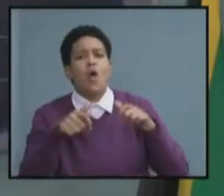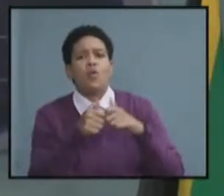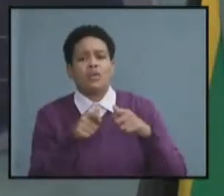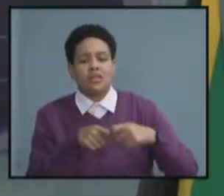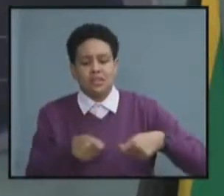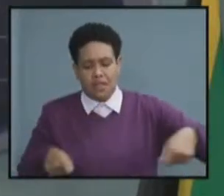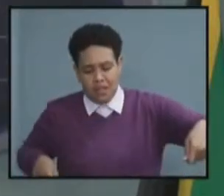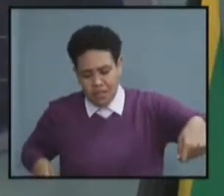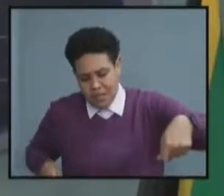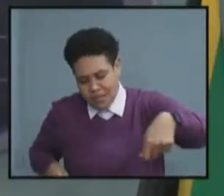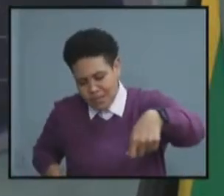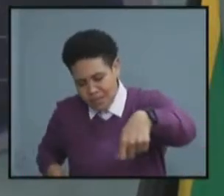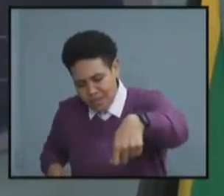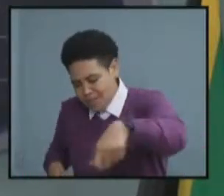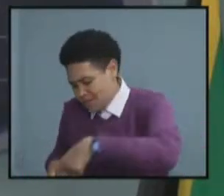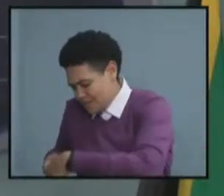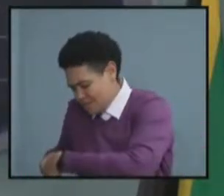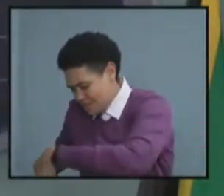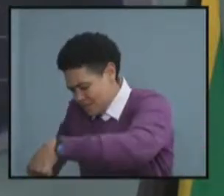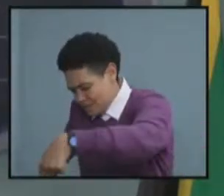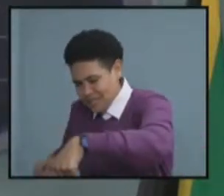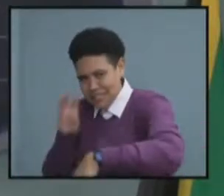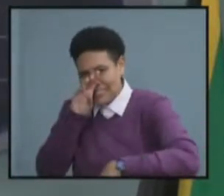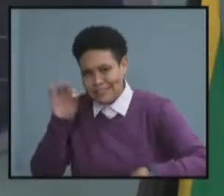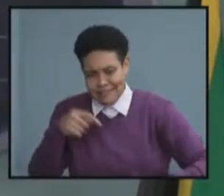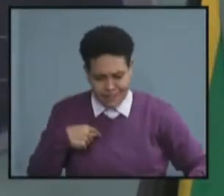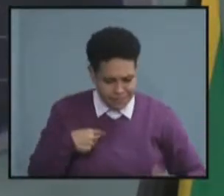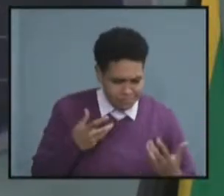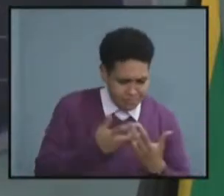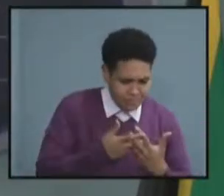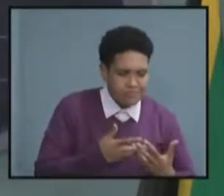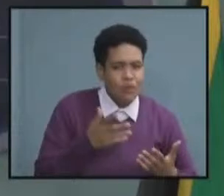have to, and get that concept of 6 feet.